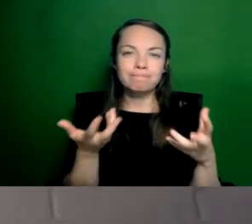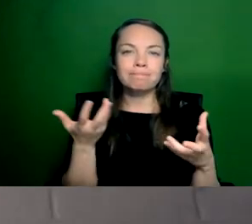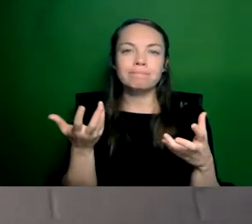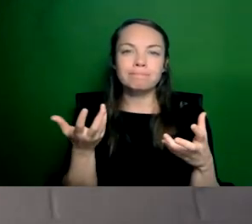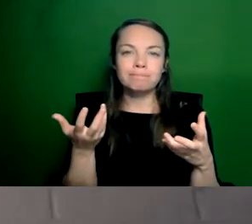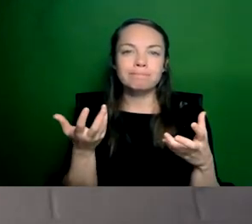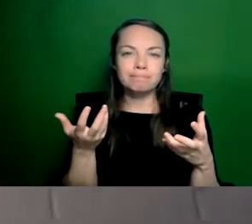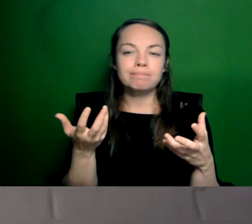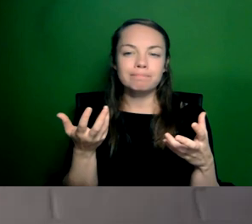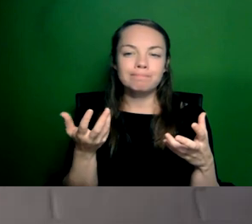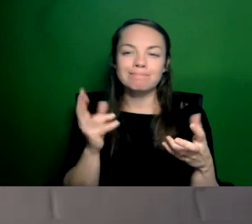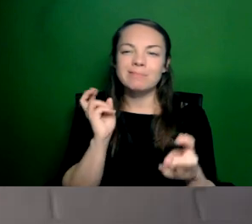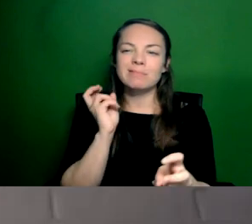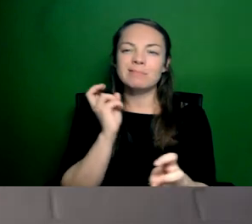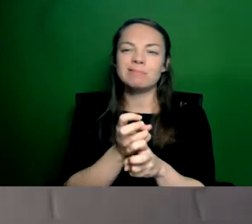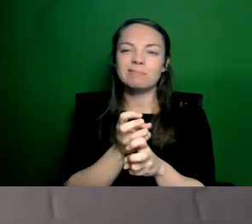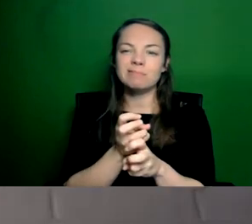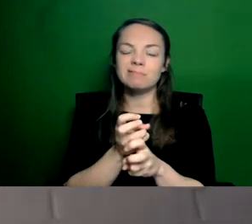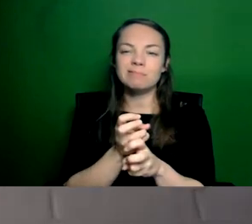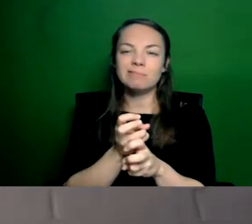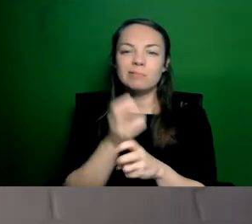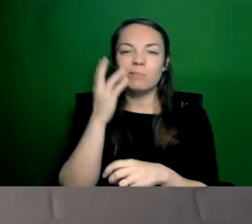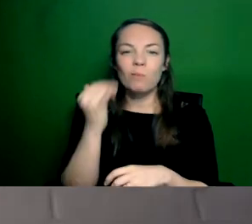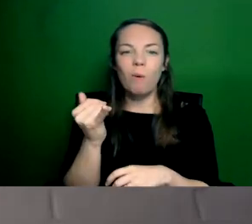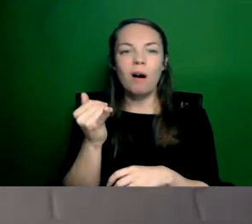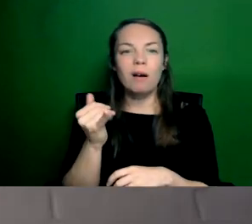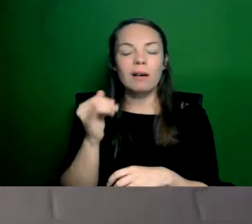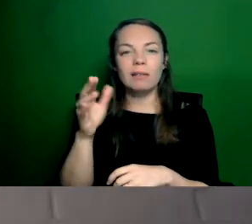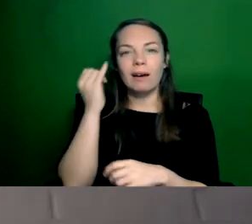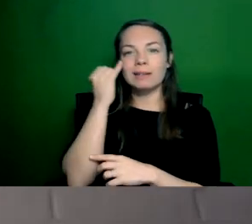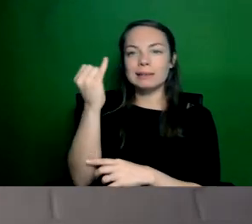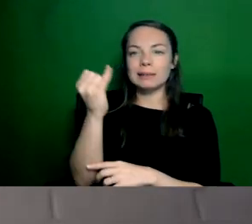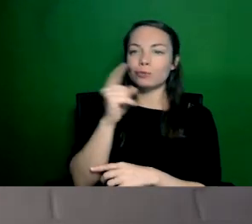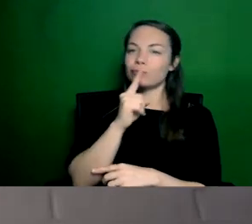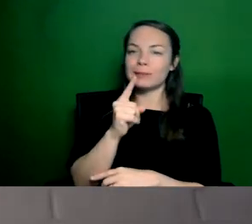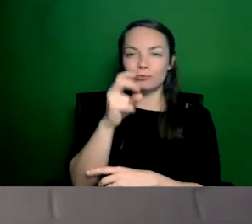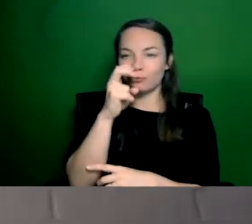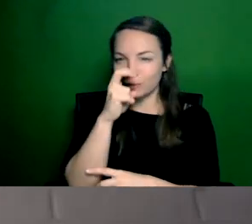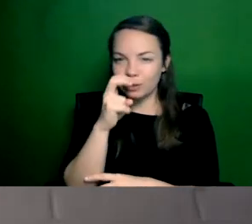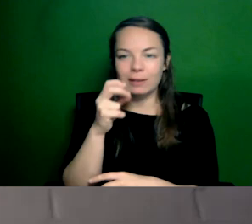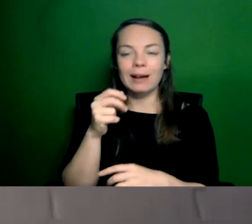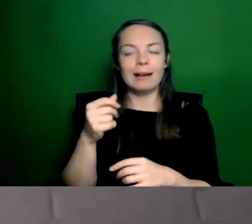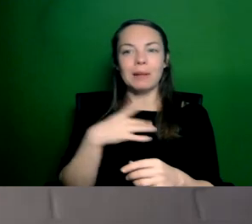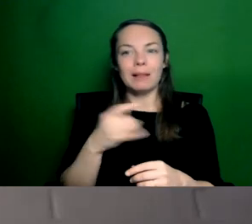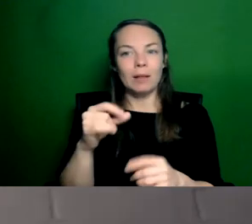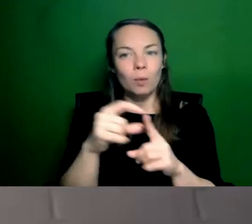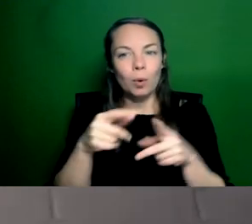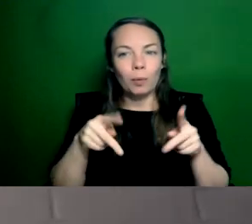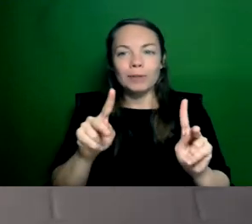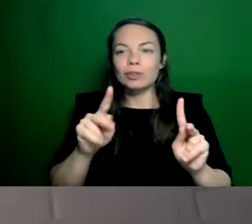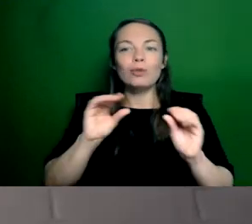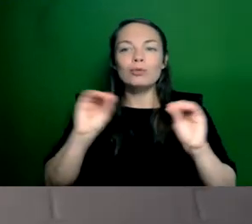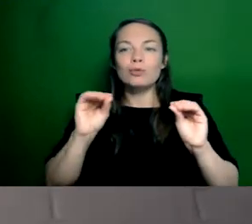it's tough because the notions around it are just so rigid. And I just keep going back to this word permission. There's no space, there's no permission to be able to